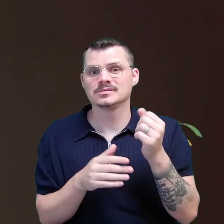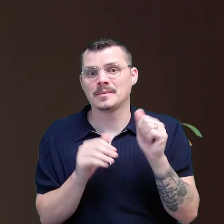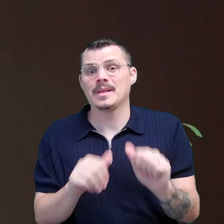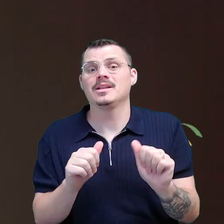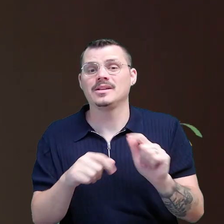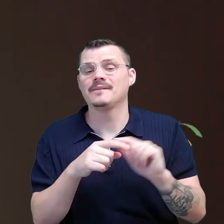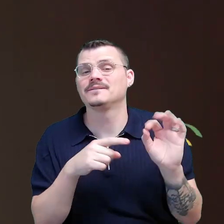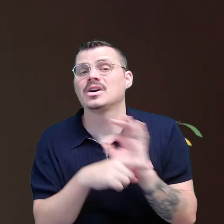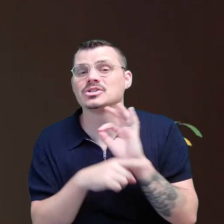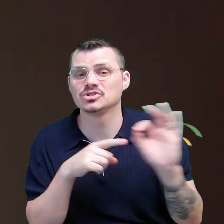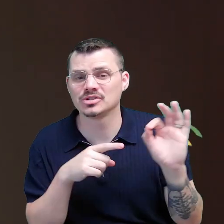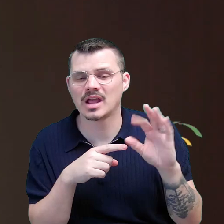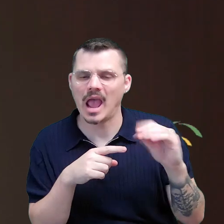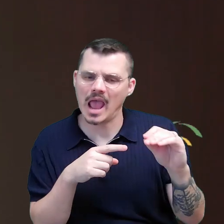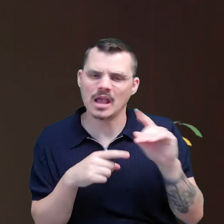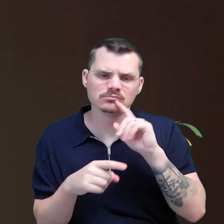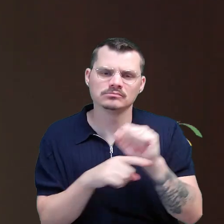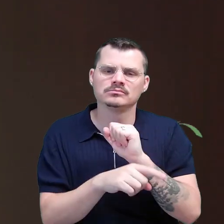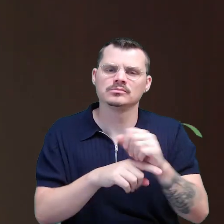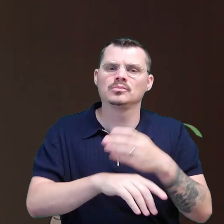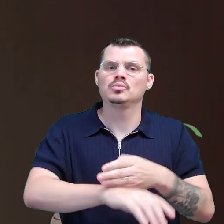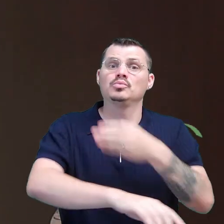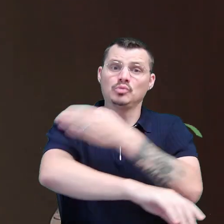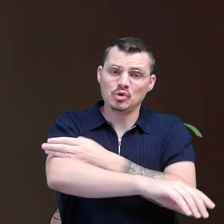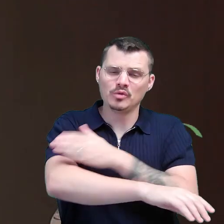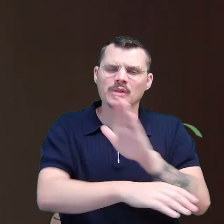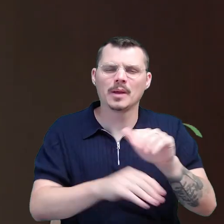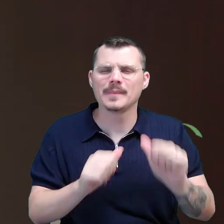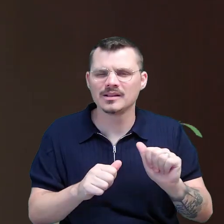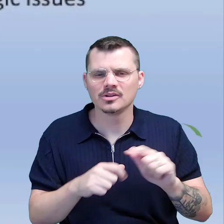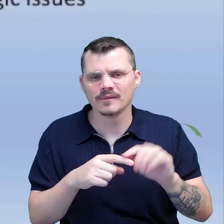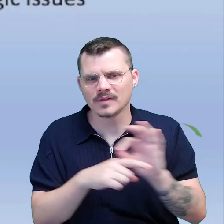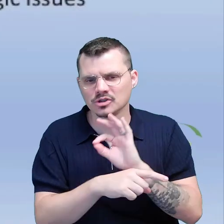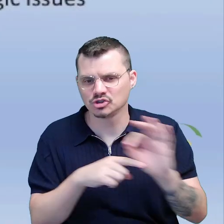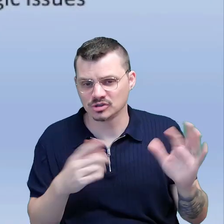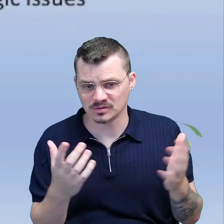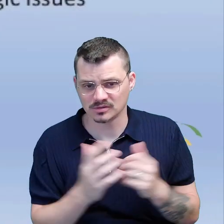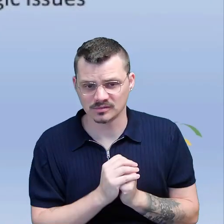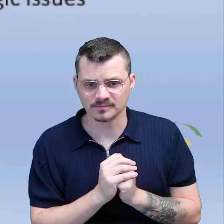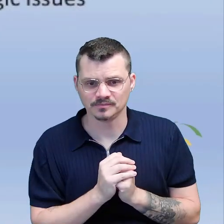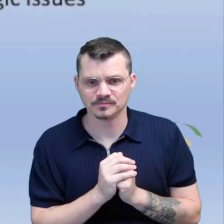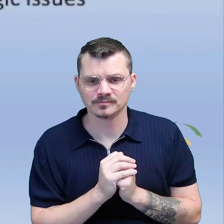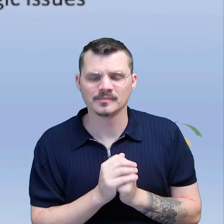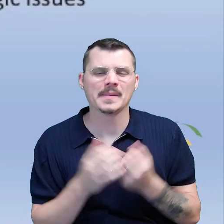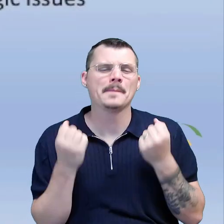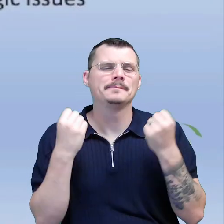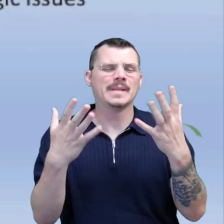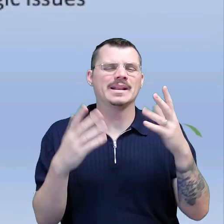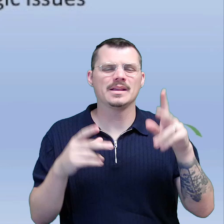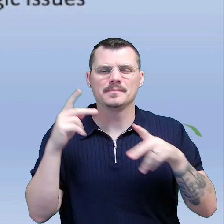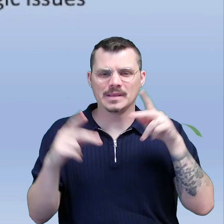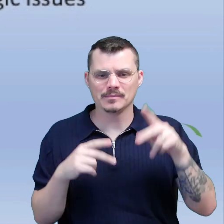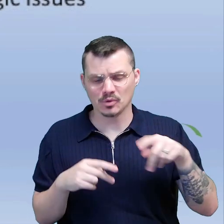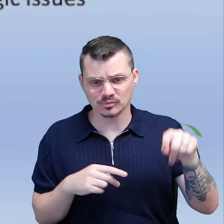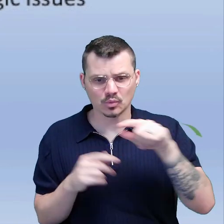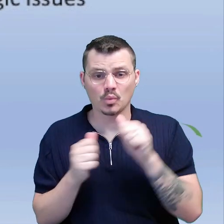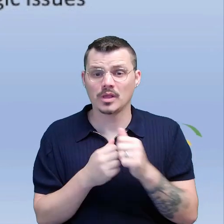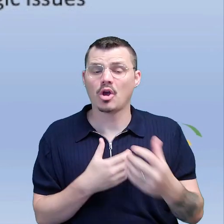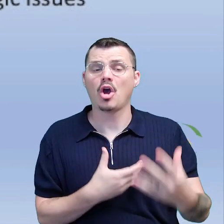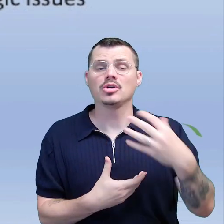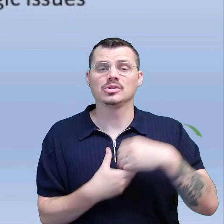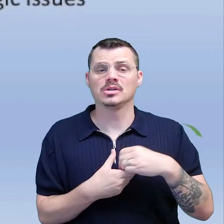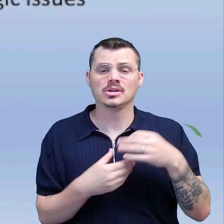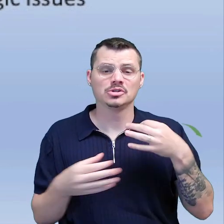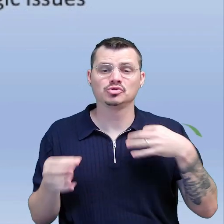function, and in fact improving that person's ability to function. Many people with